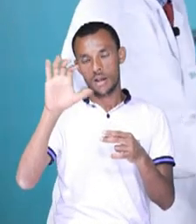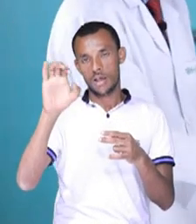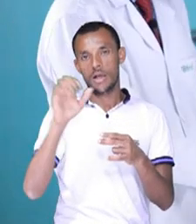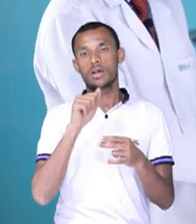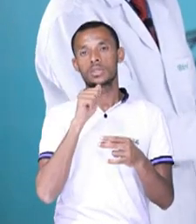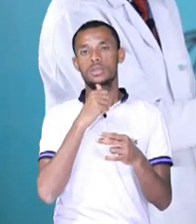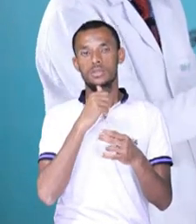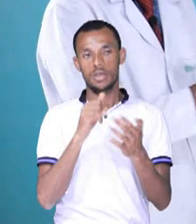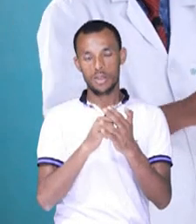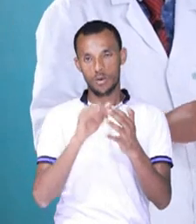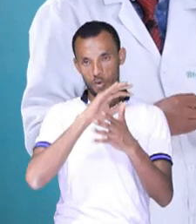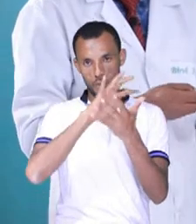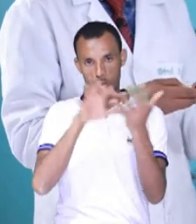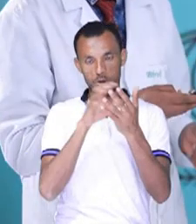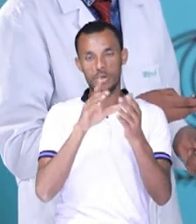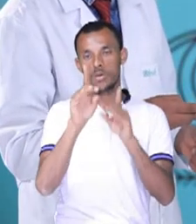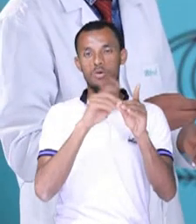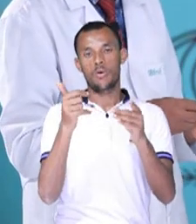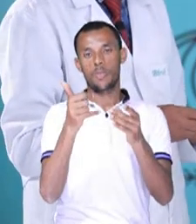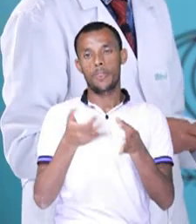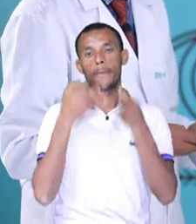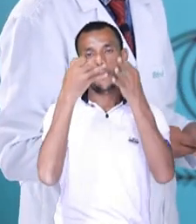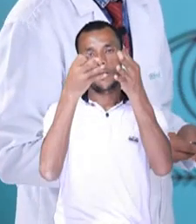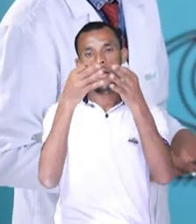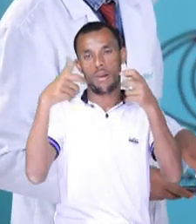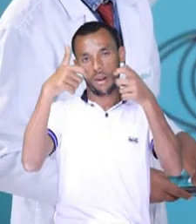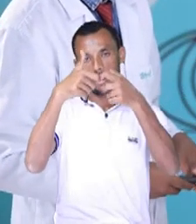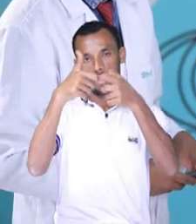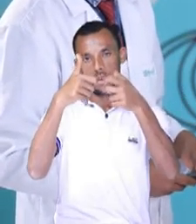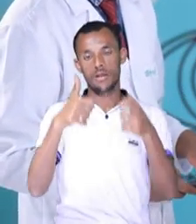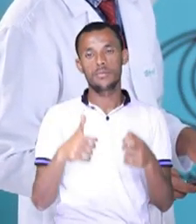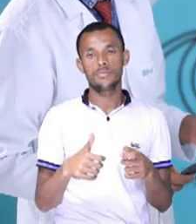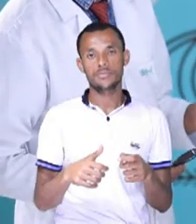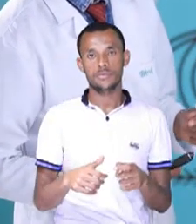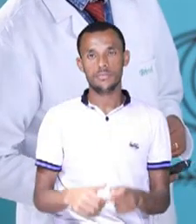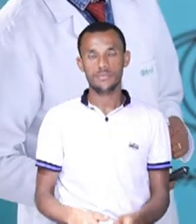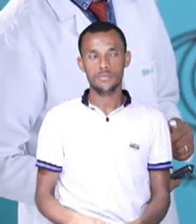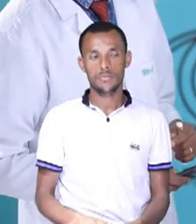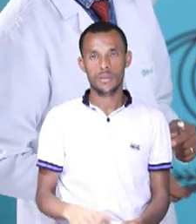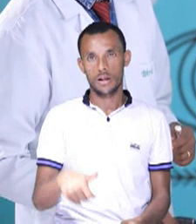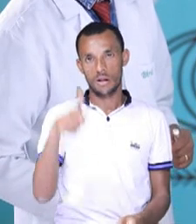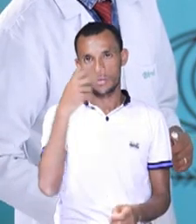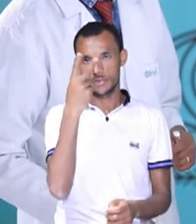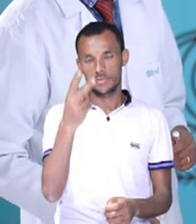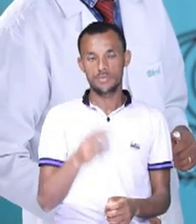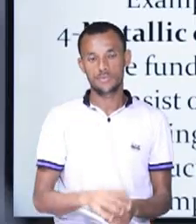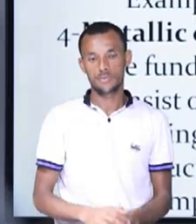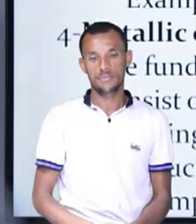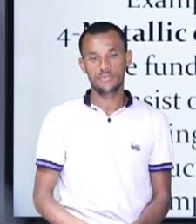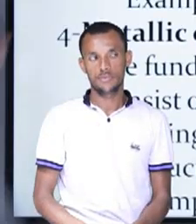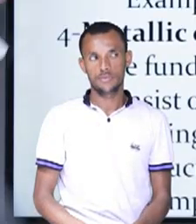All these compounds do not conduct electricity. The other one is